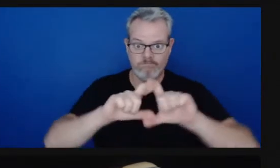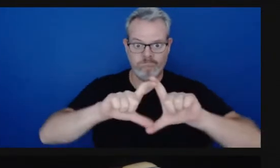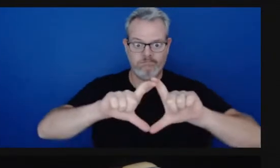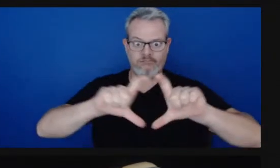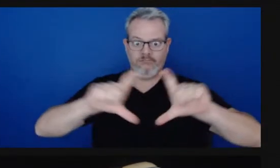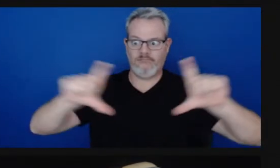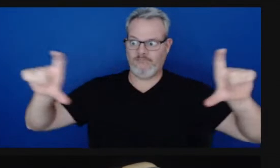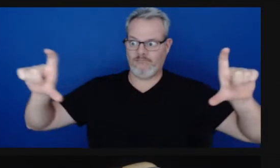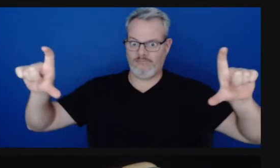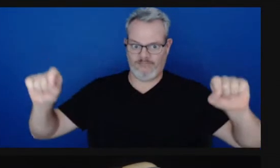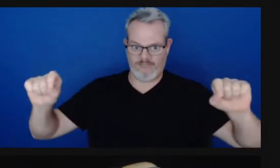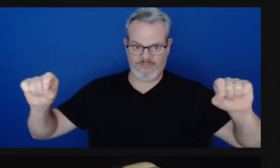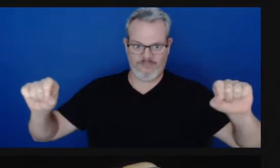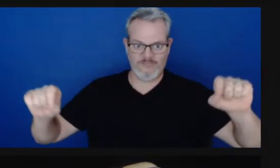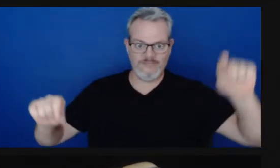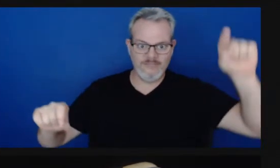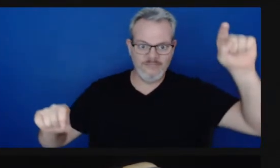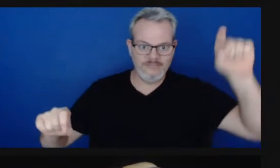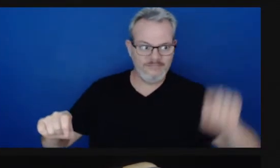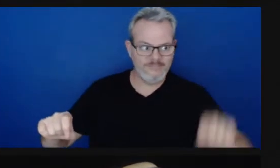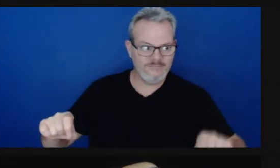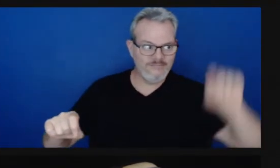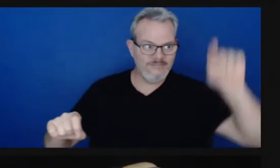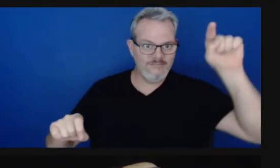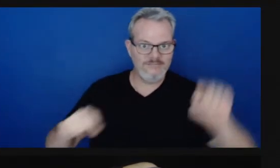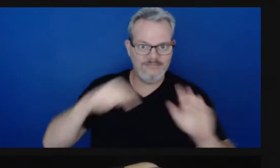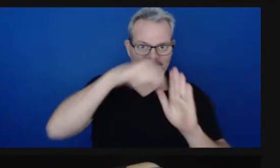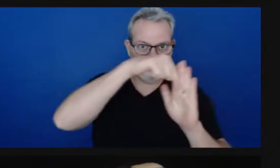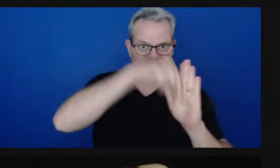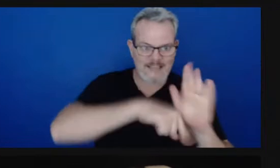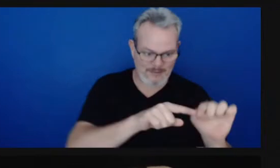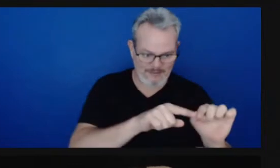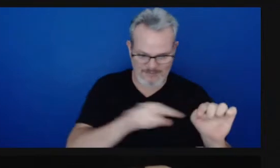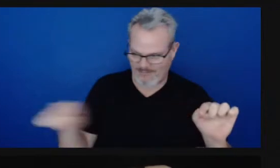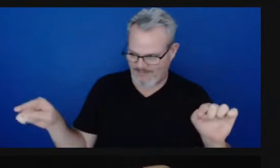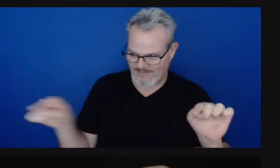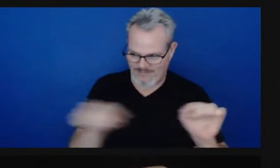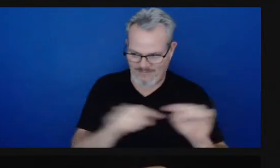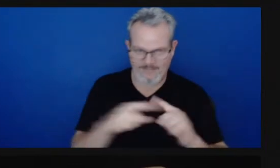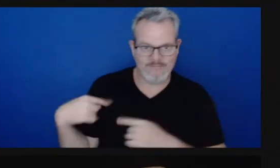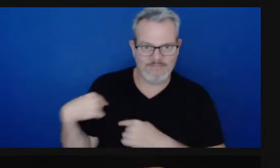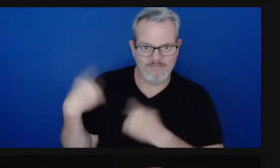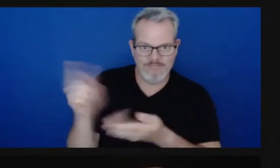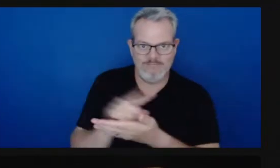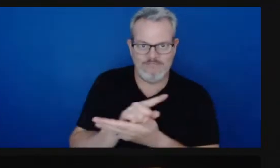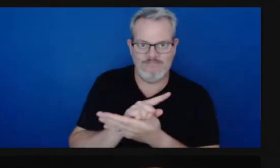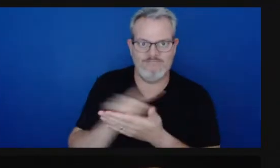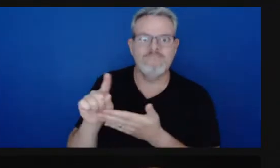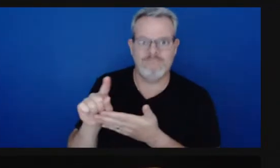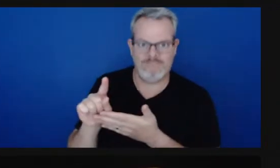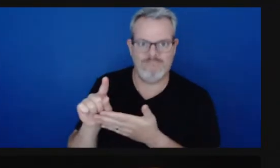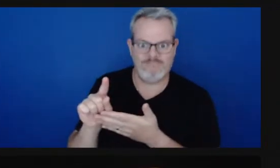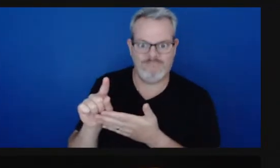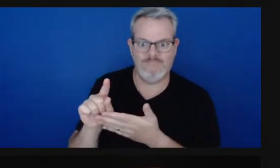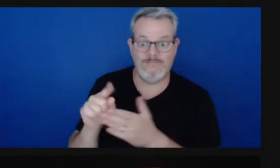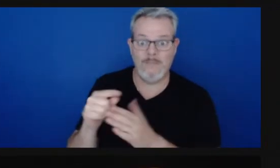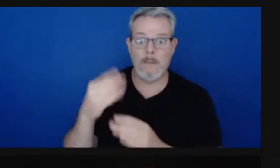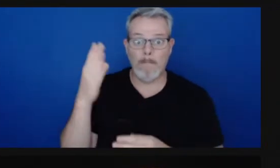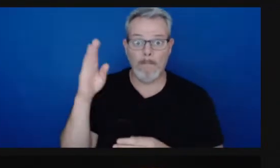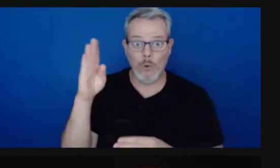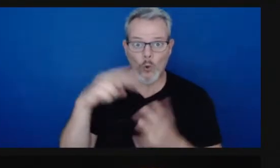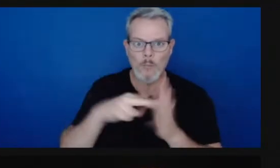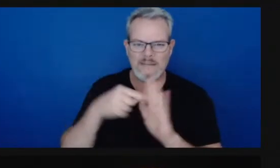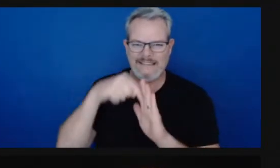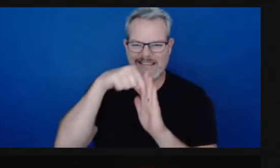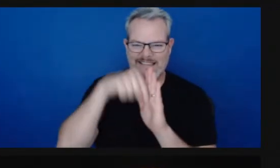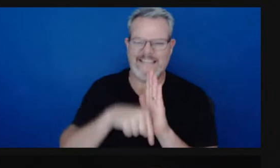time, here's depth. Here's the last week of time. The blue ones are deep Pahala earthquakes. You see there's a little bit of a gap happening